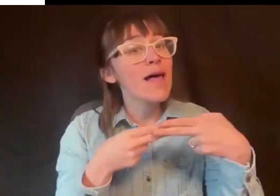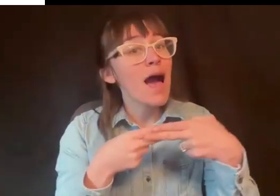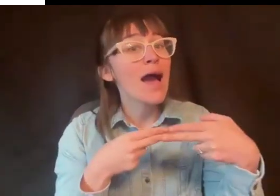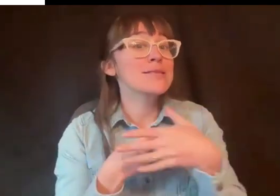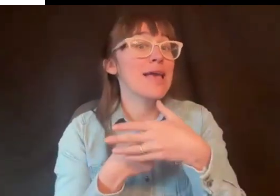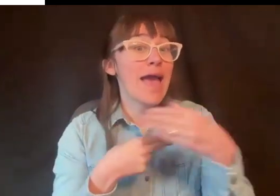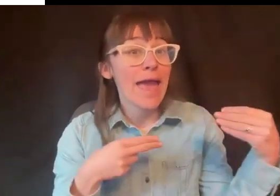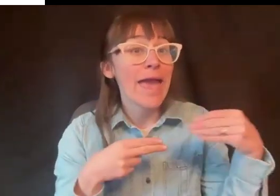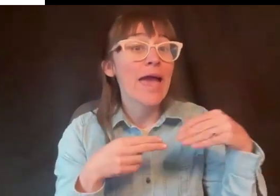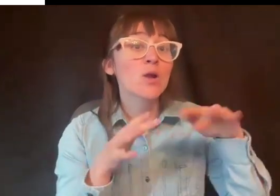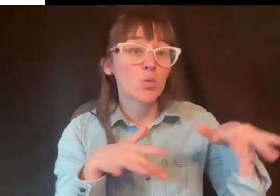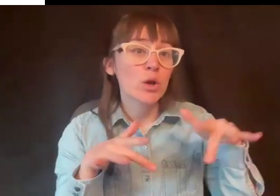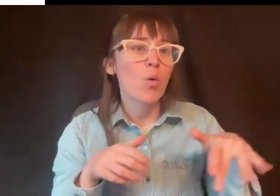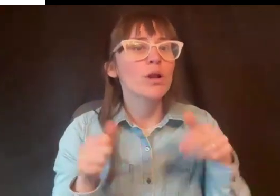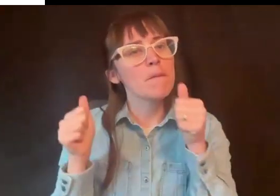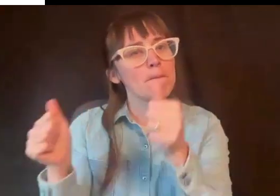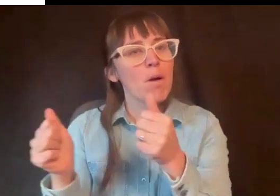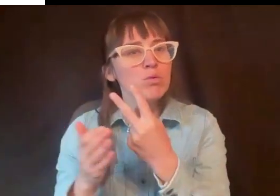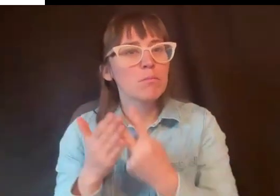be posted on